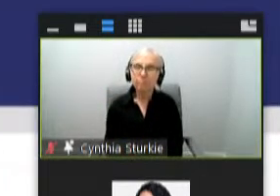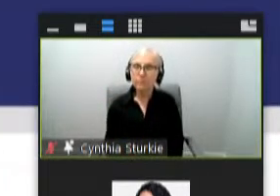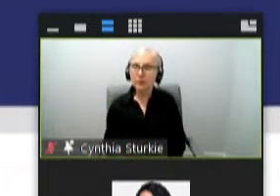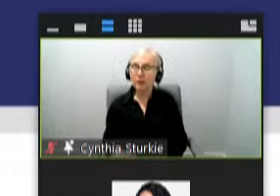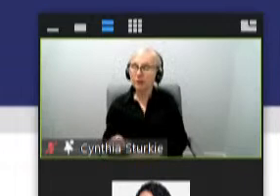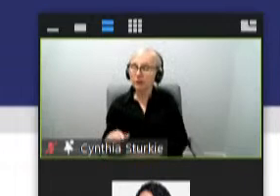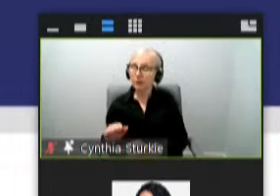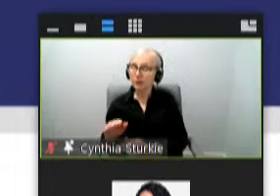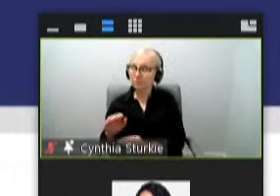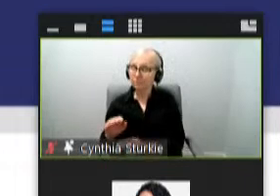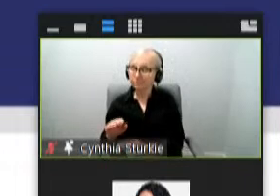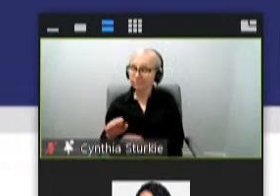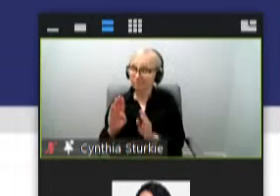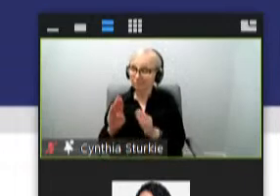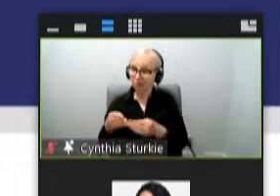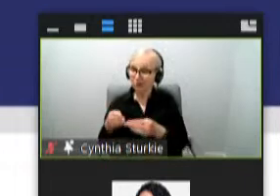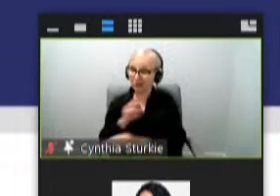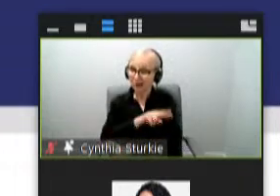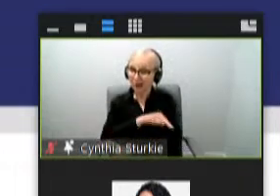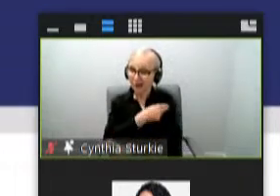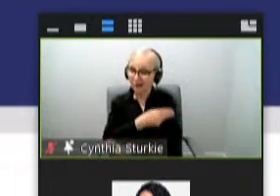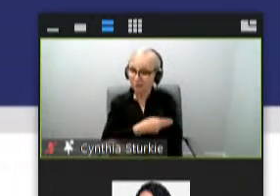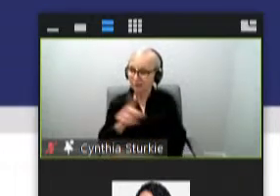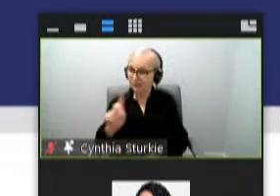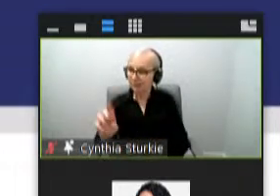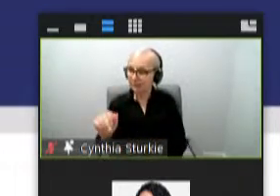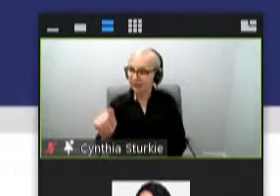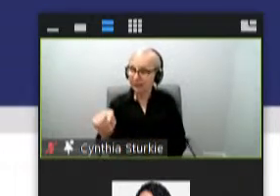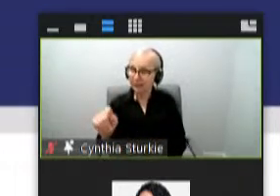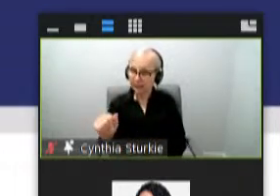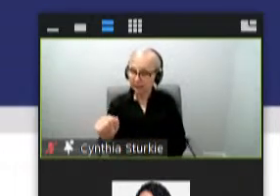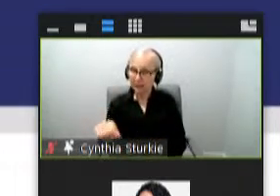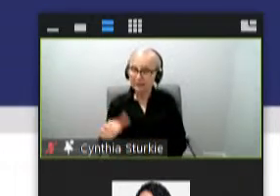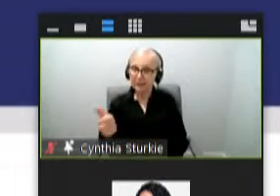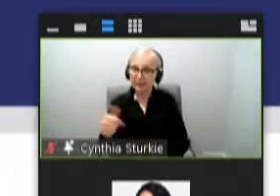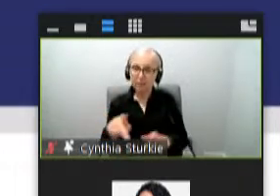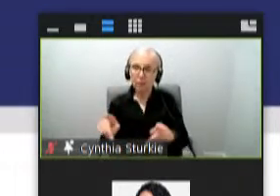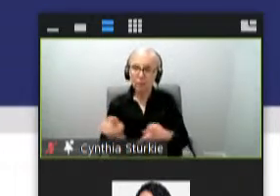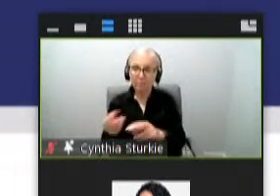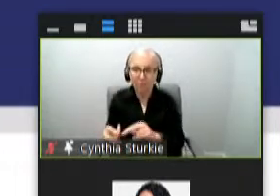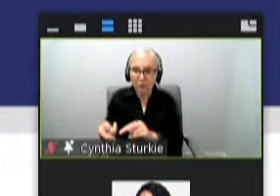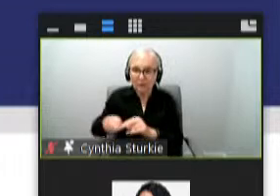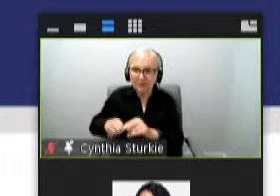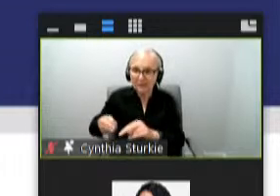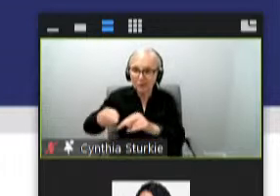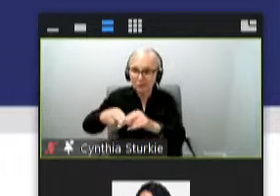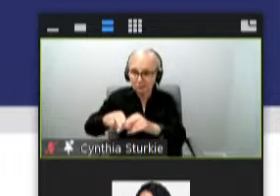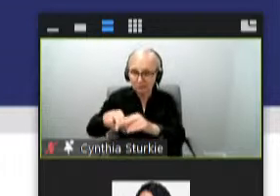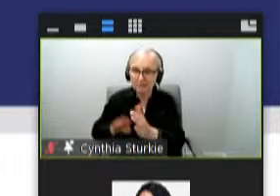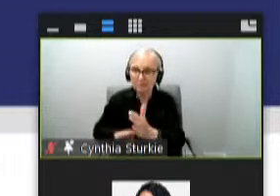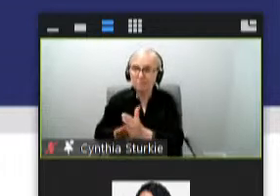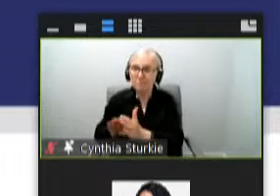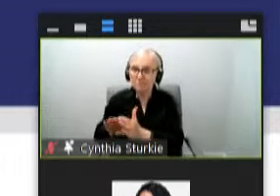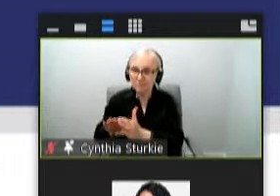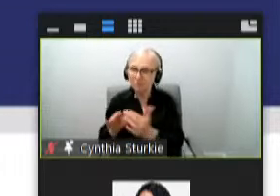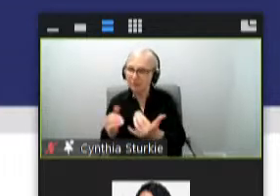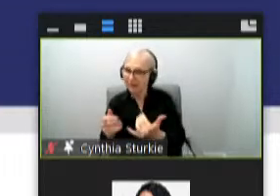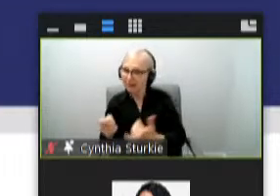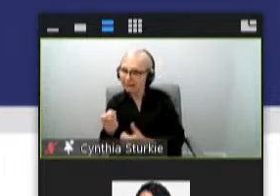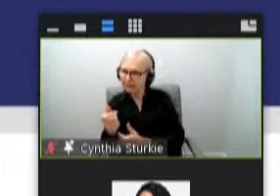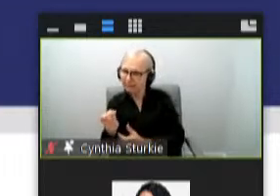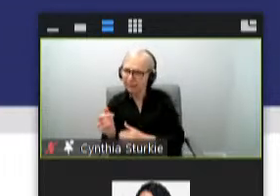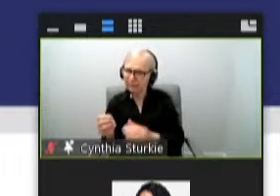Moving on to our hospitalization data, another place where we're seeing an increase in trends right now. We've seen a little bit more